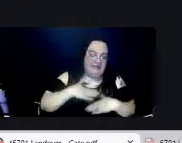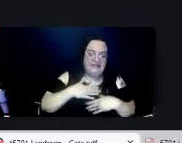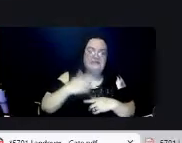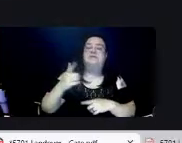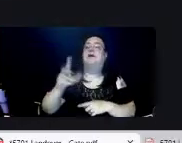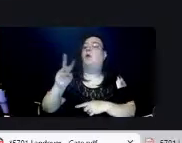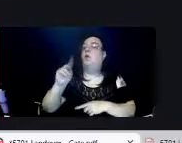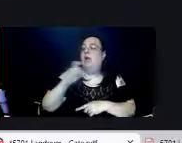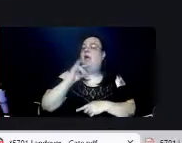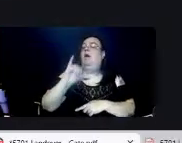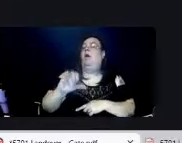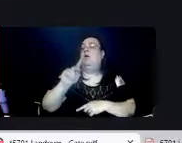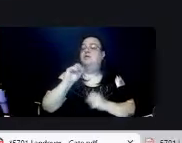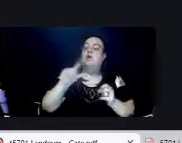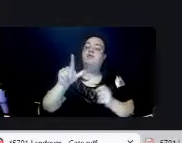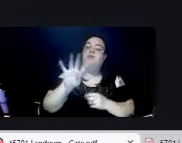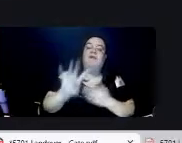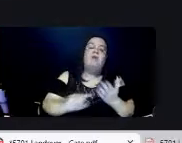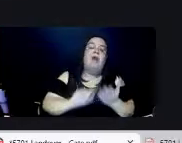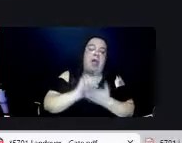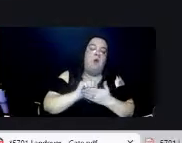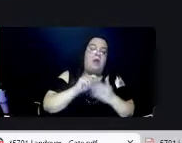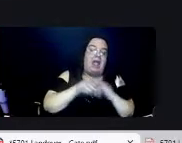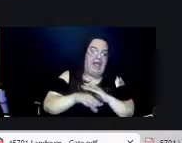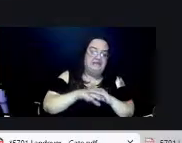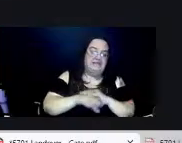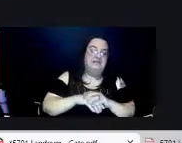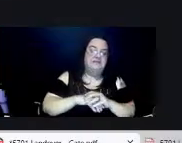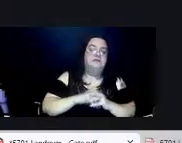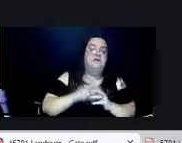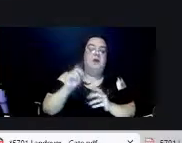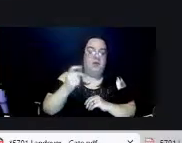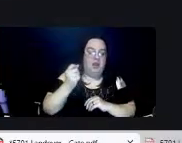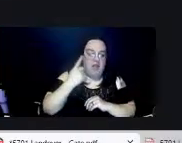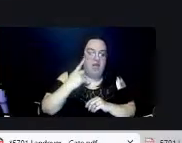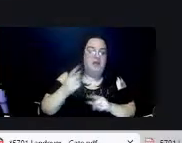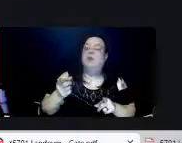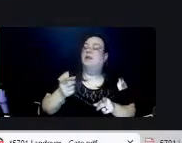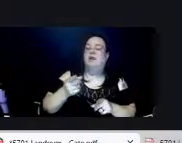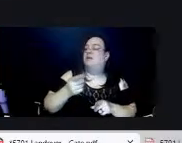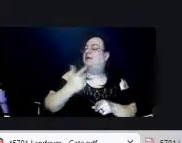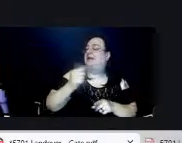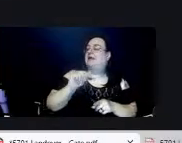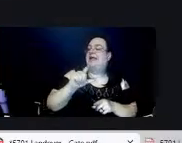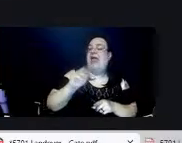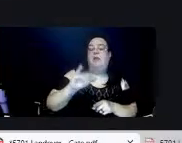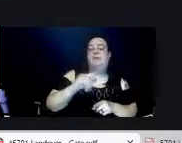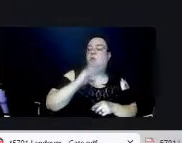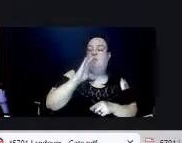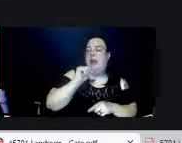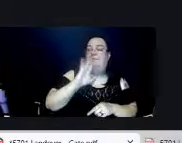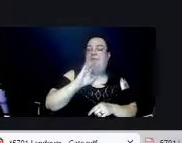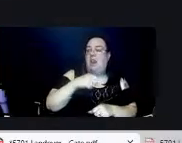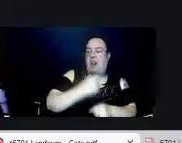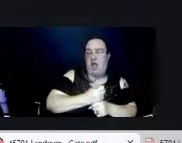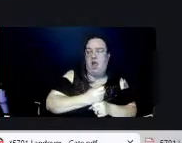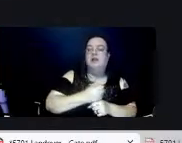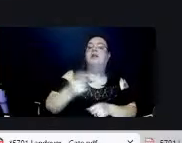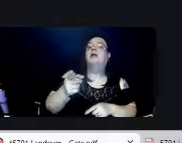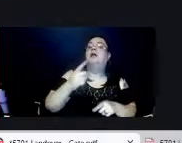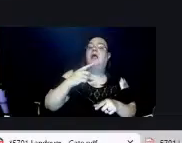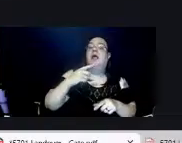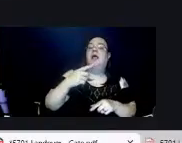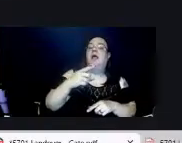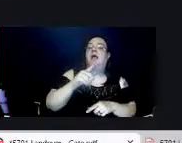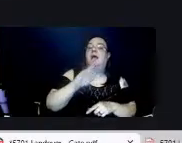be locked. It won't be locked. Okay. Pedestrian, the one side of the gate would be locked. Yes. If there